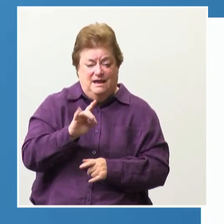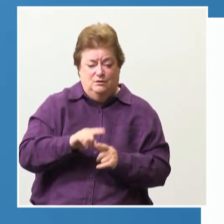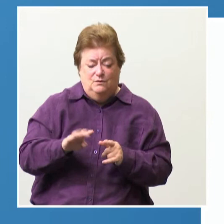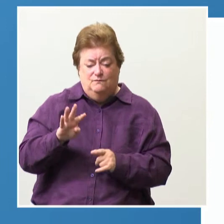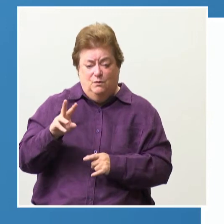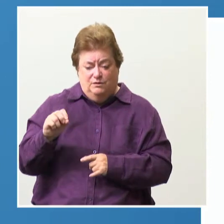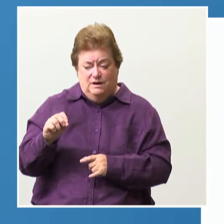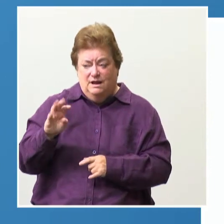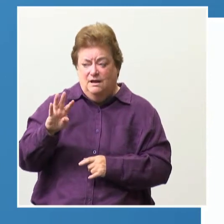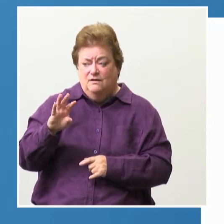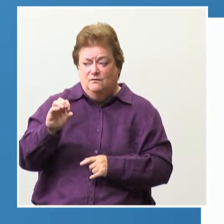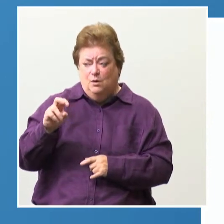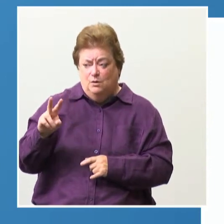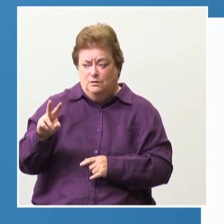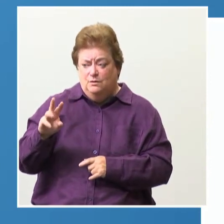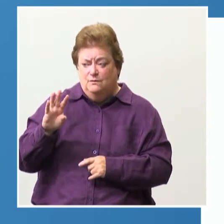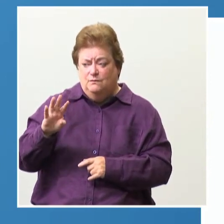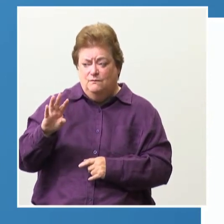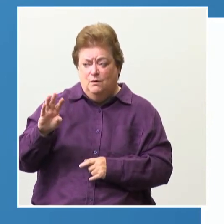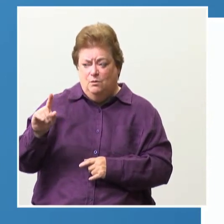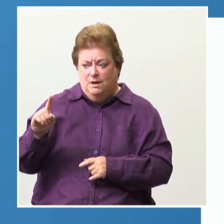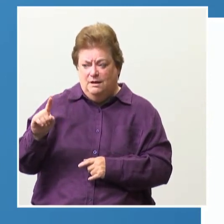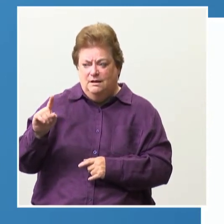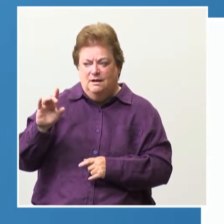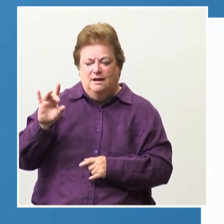4:30 at